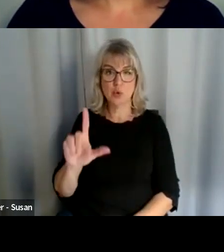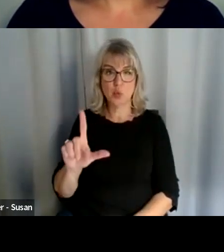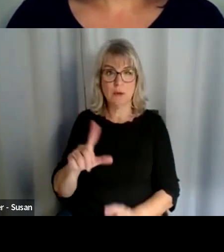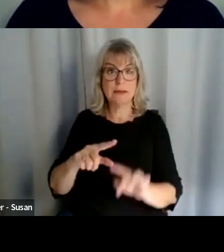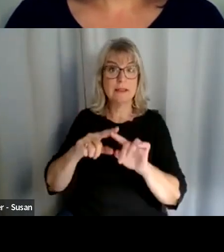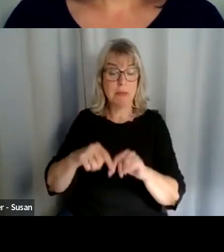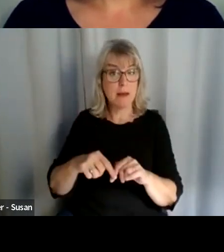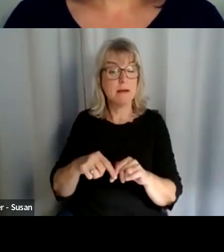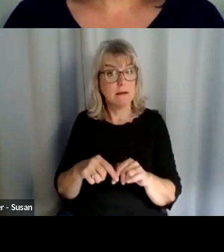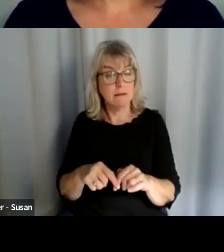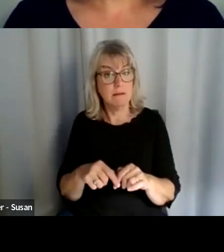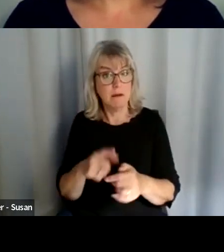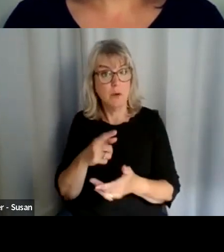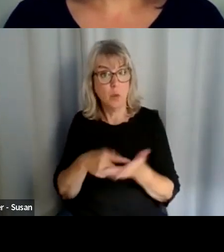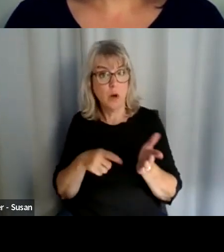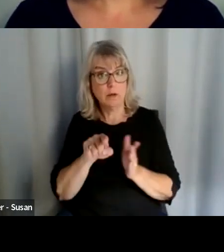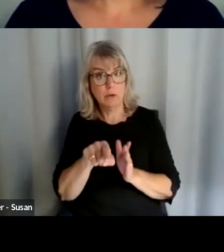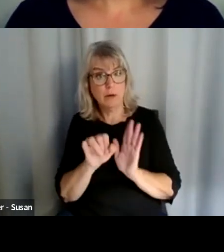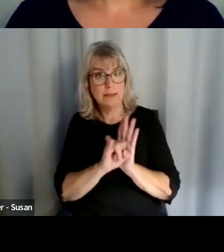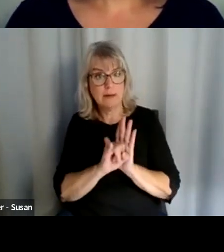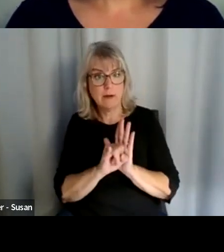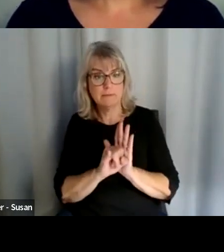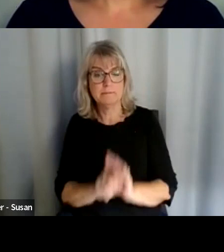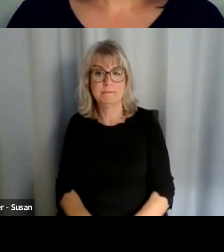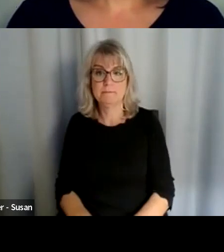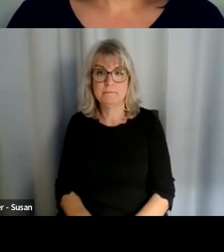depending on what you've identified.